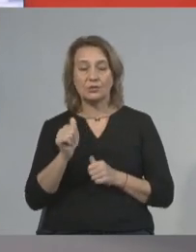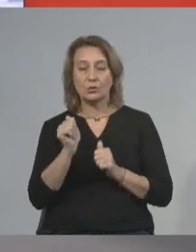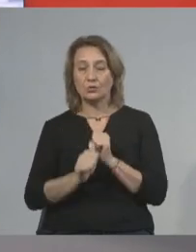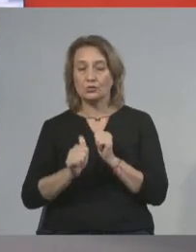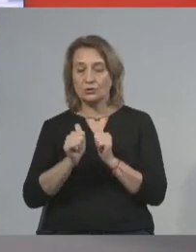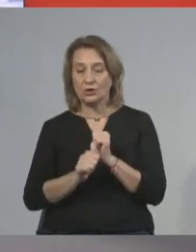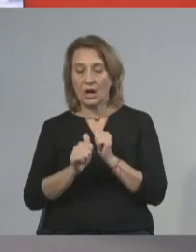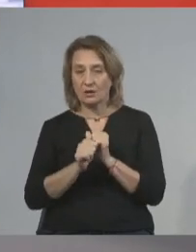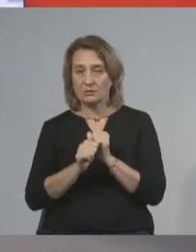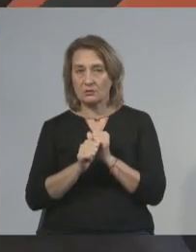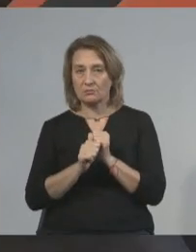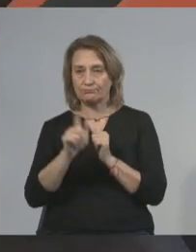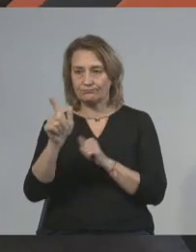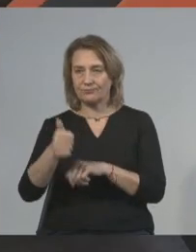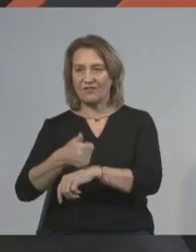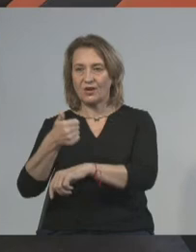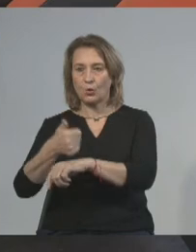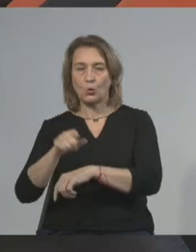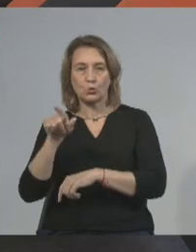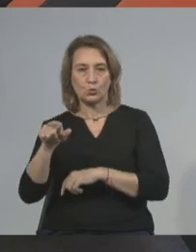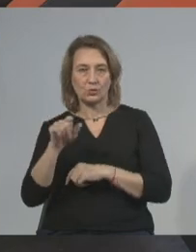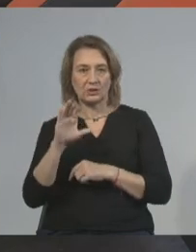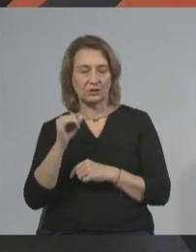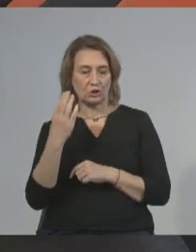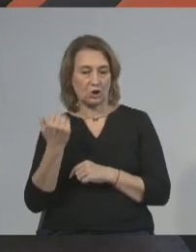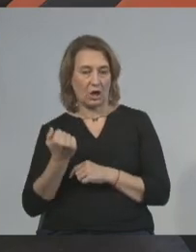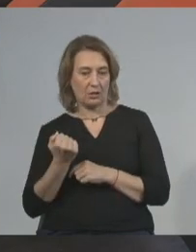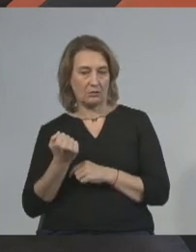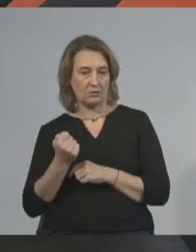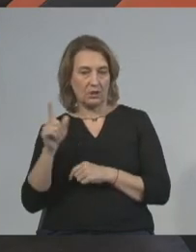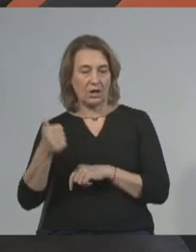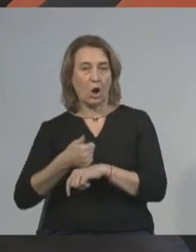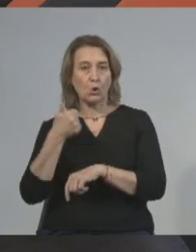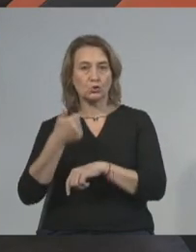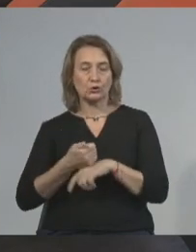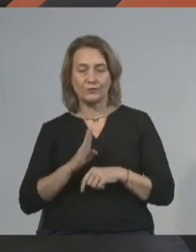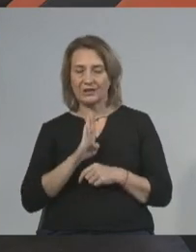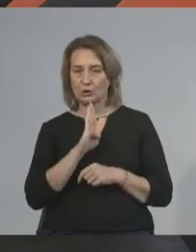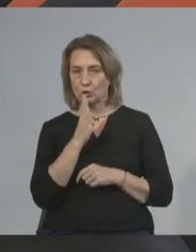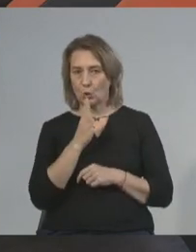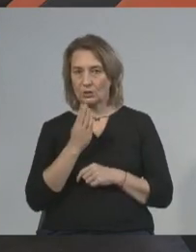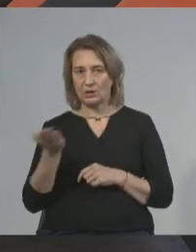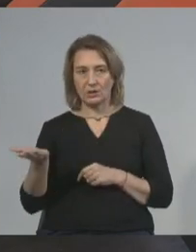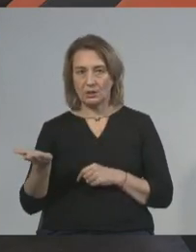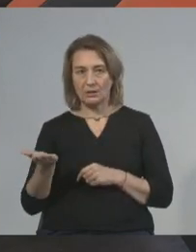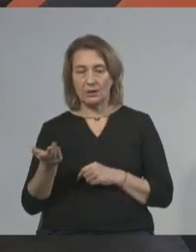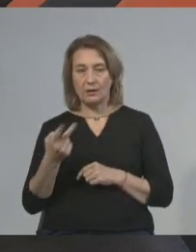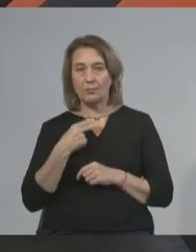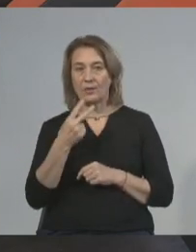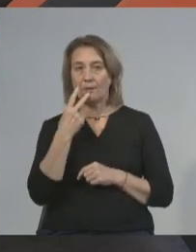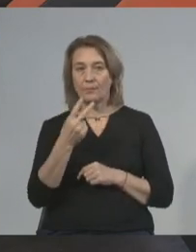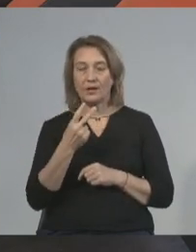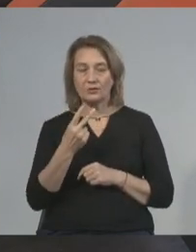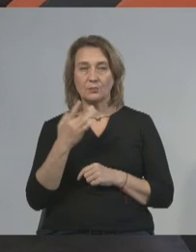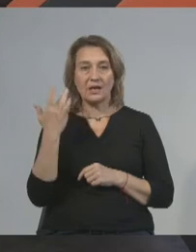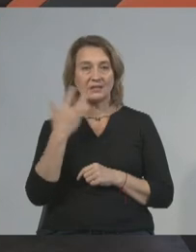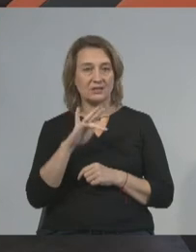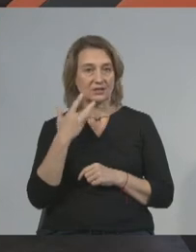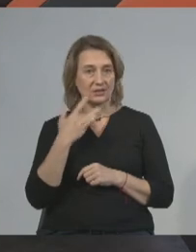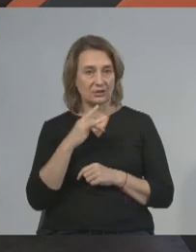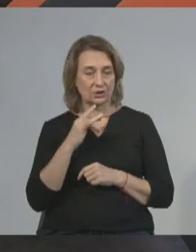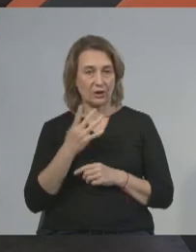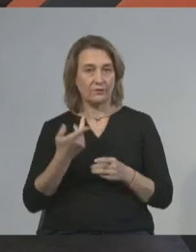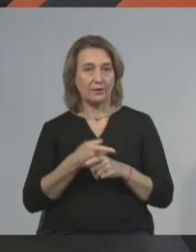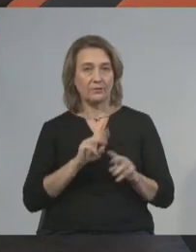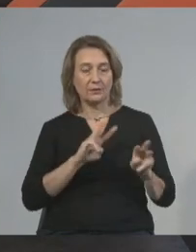metro said that a lot of these narratives mention us as the key enemy so the